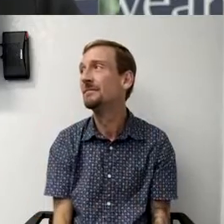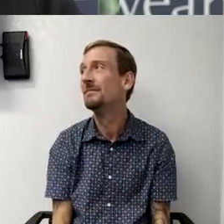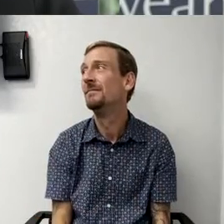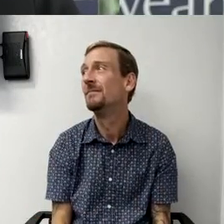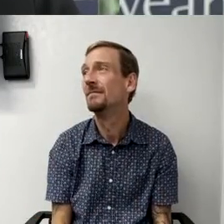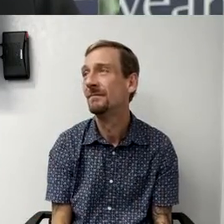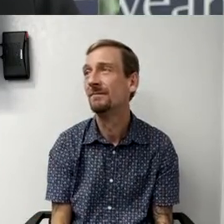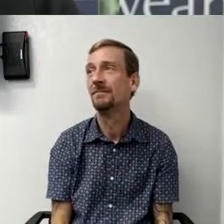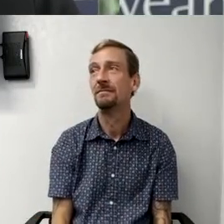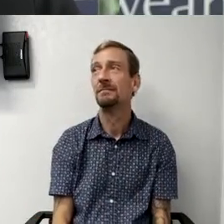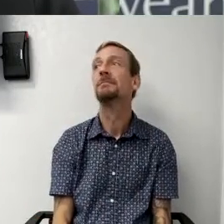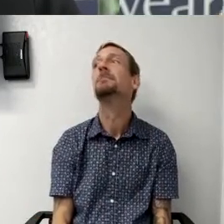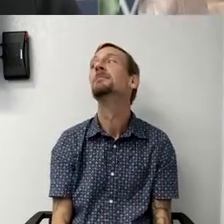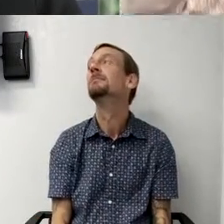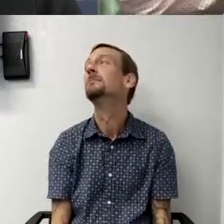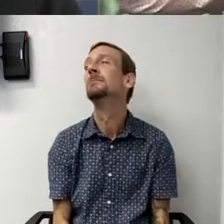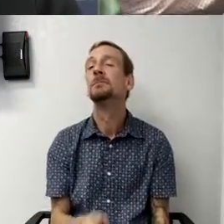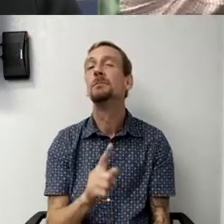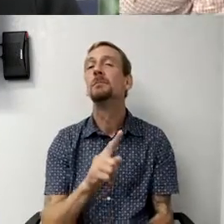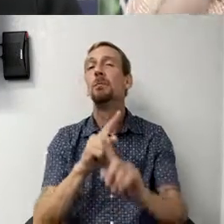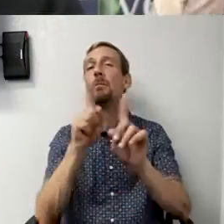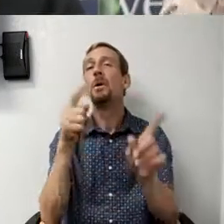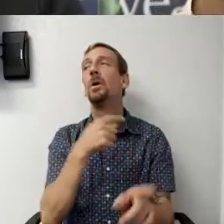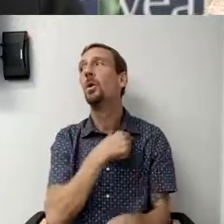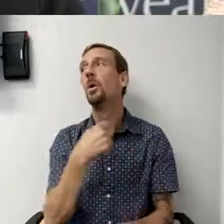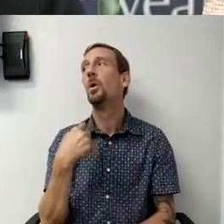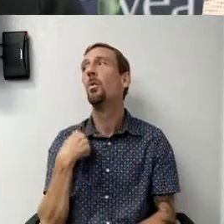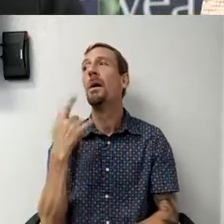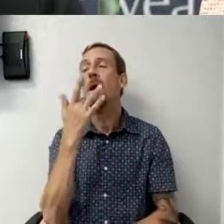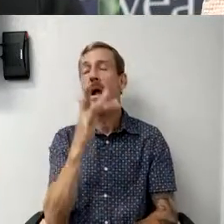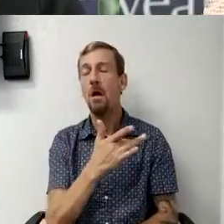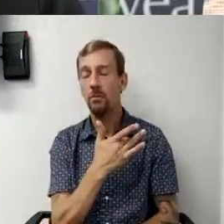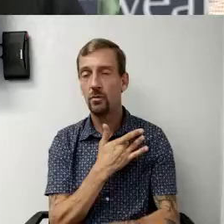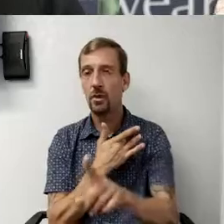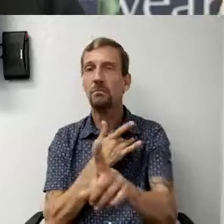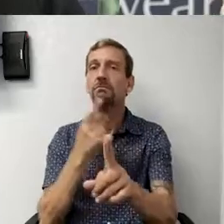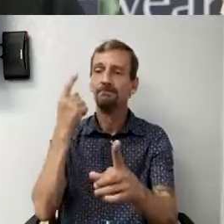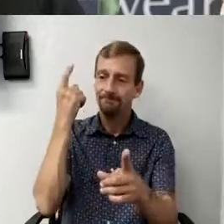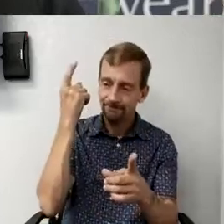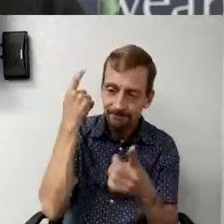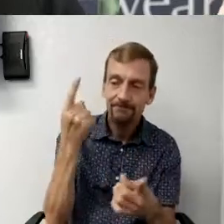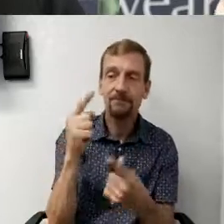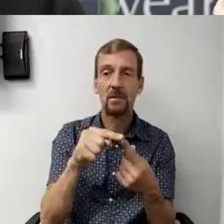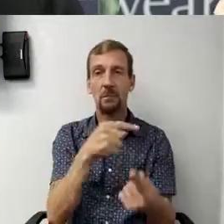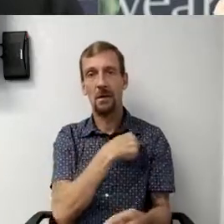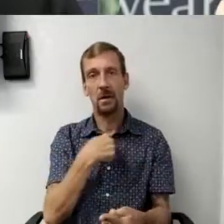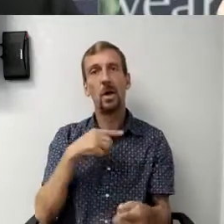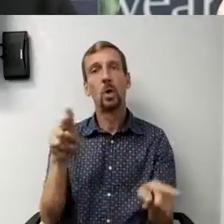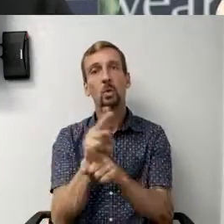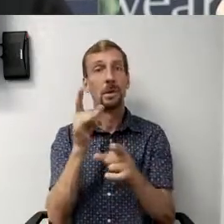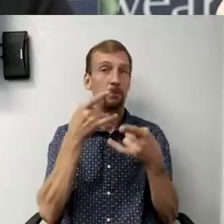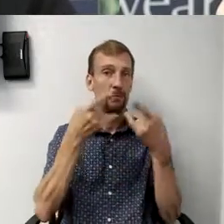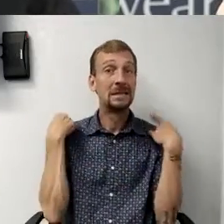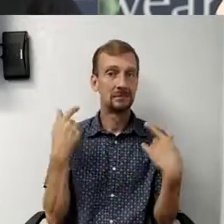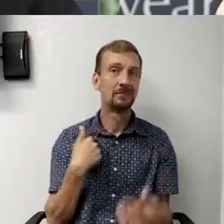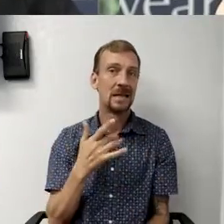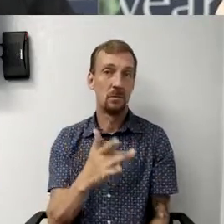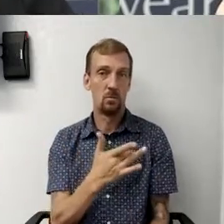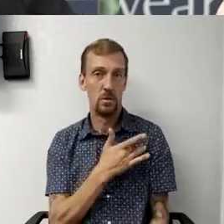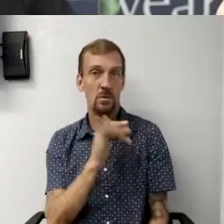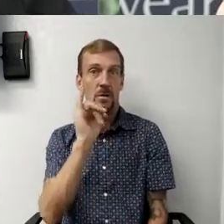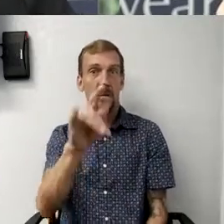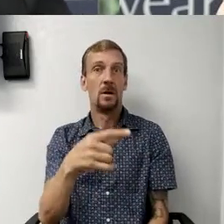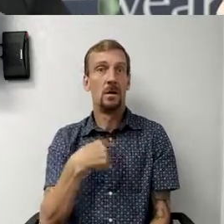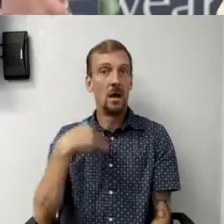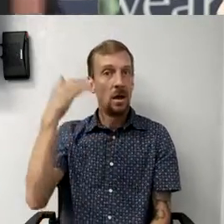Yeah. definitely appreciate the importance of wearing the masks, and we just kind of throughout this